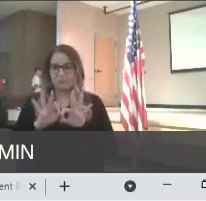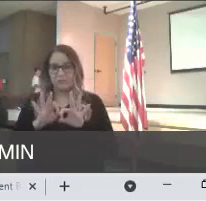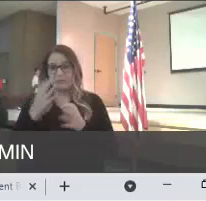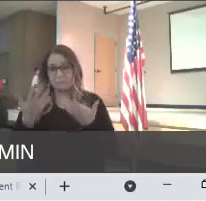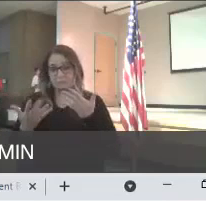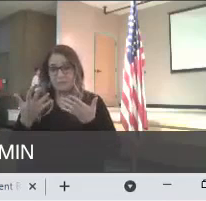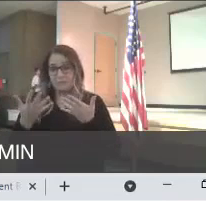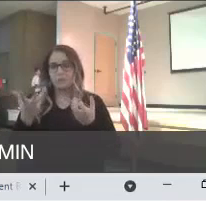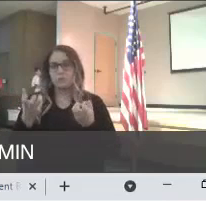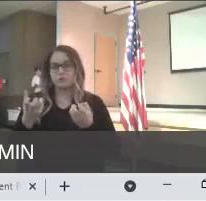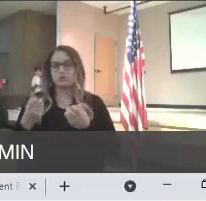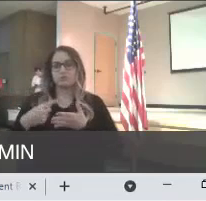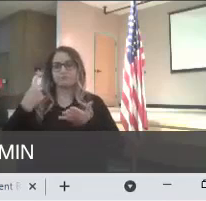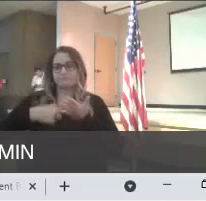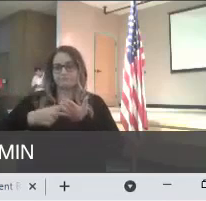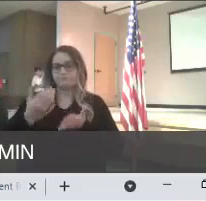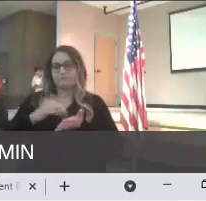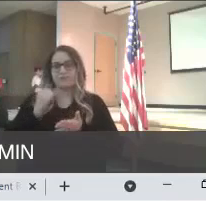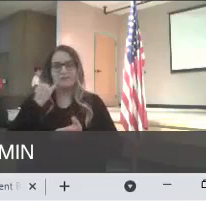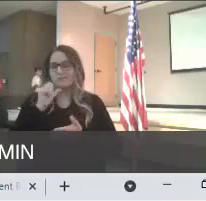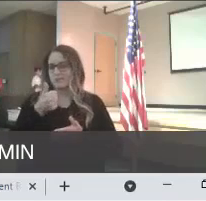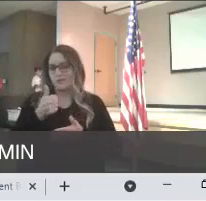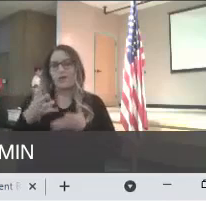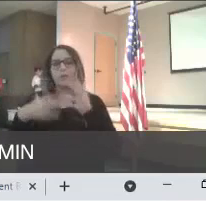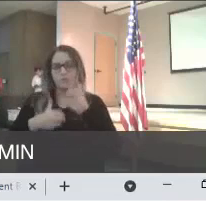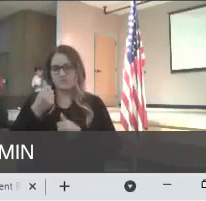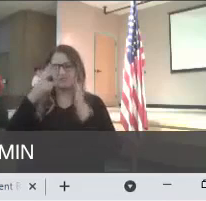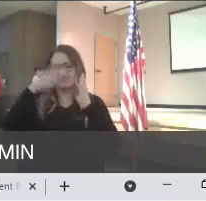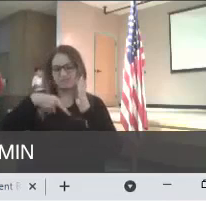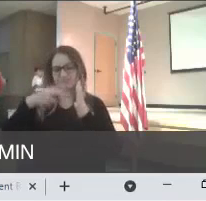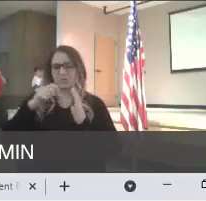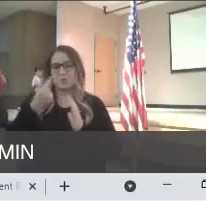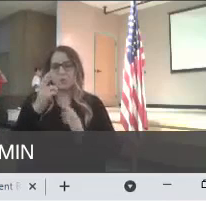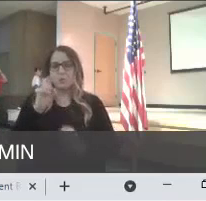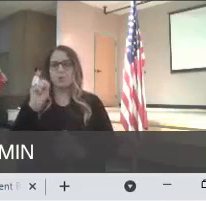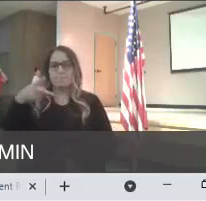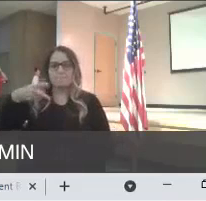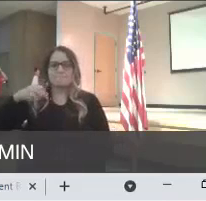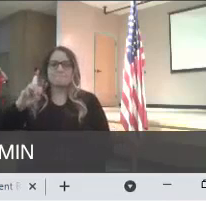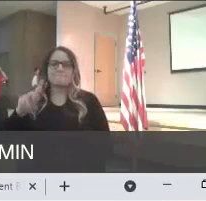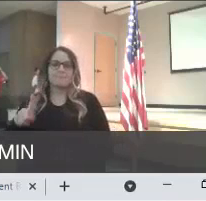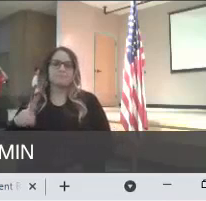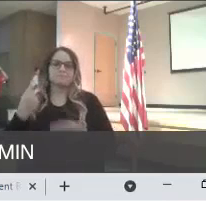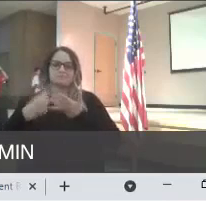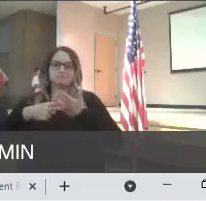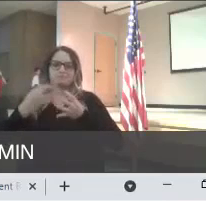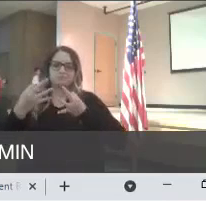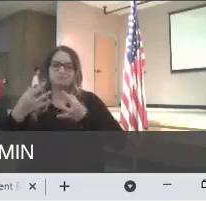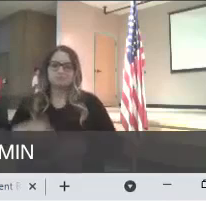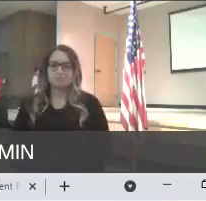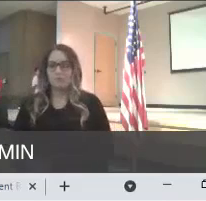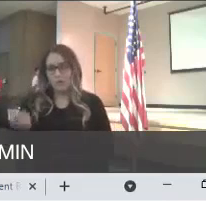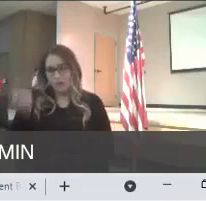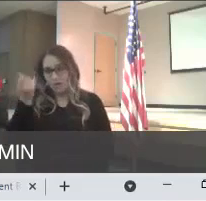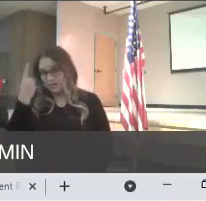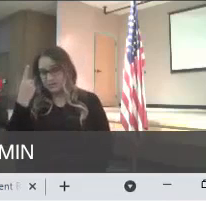worth revisiting. If not, I think most of us have read through the grid map description. But understanding that it